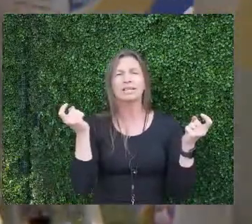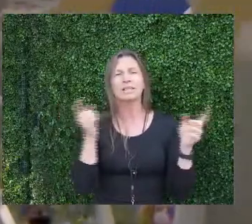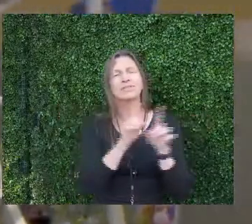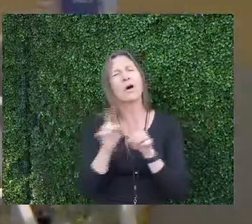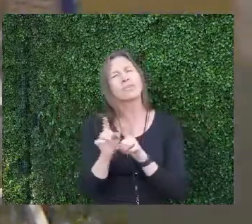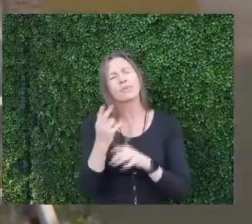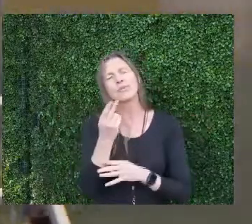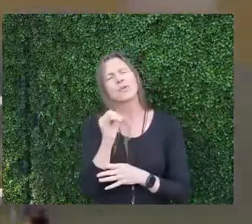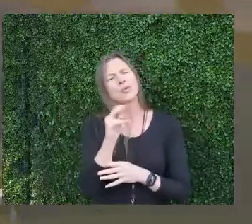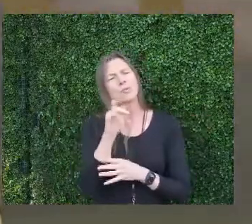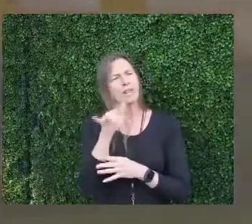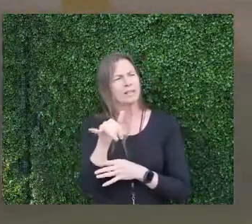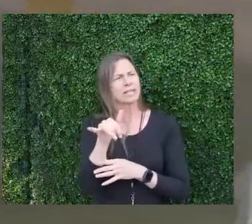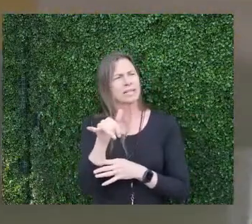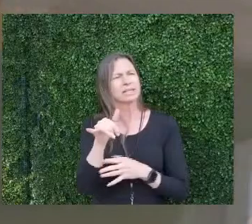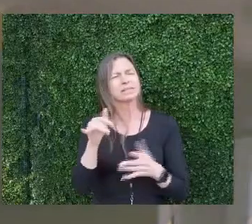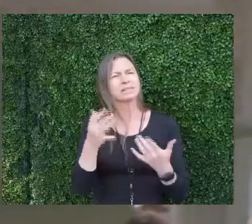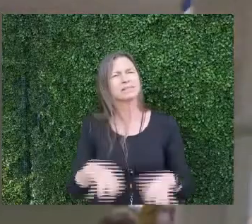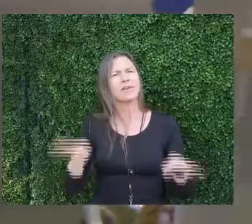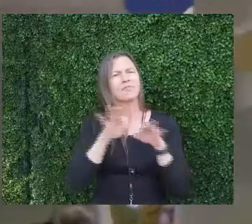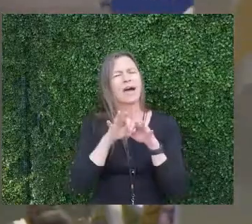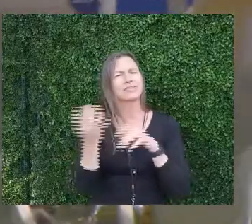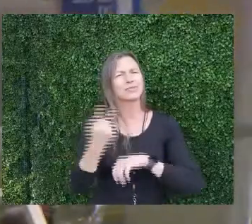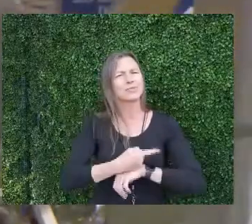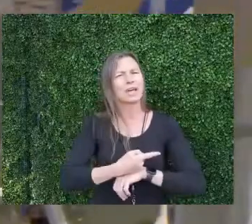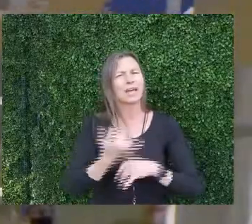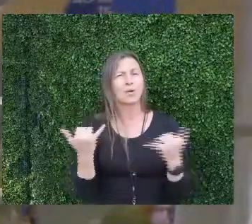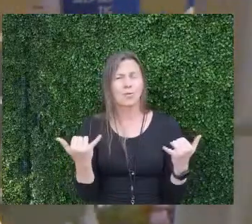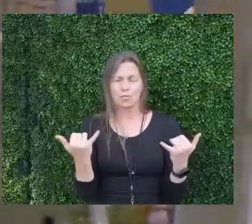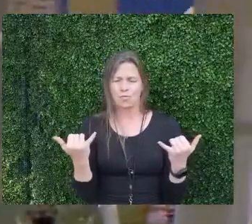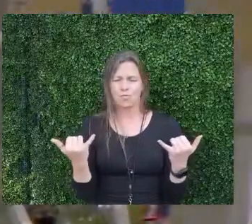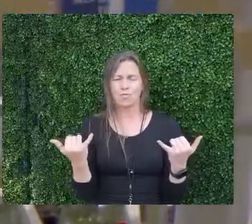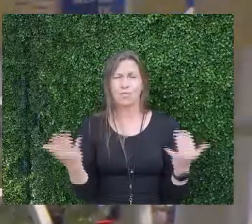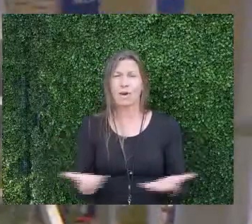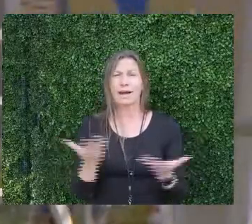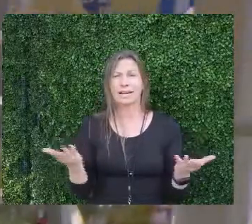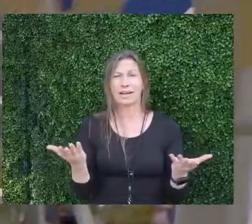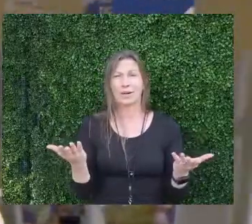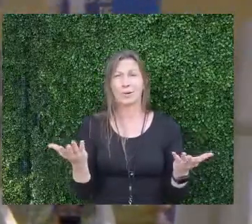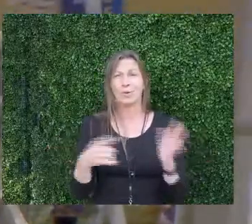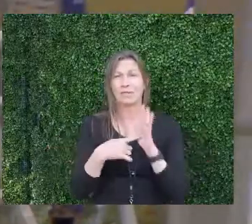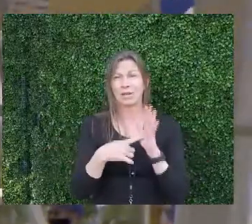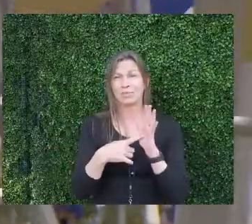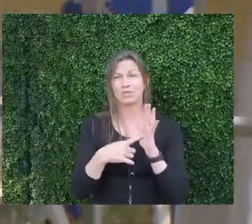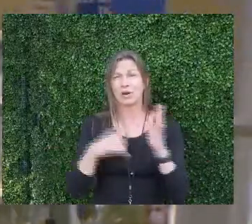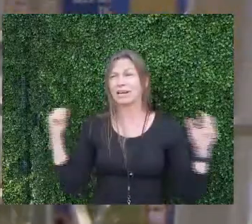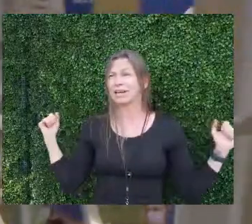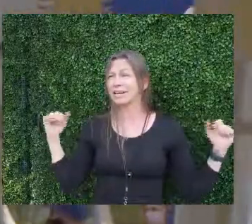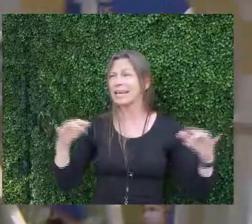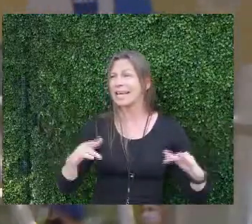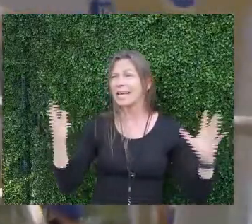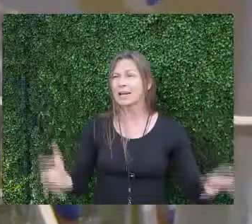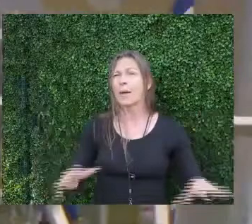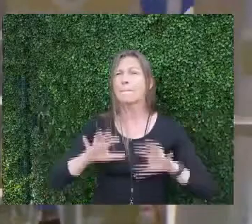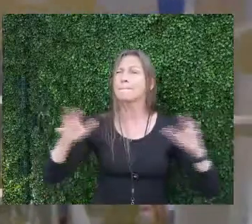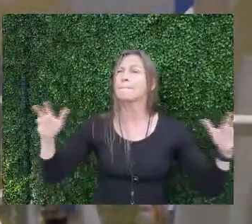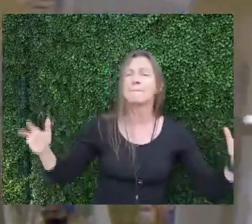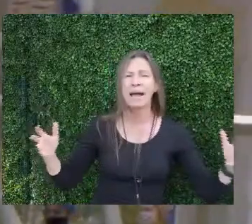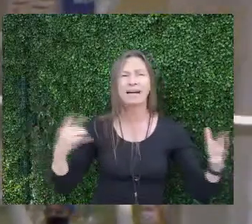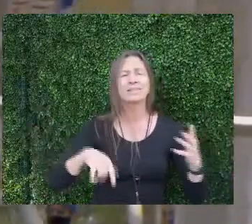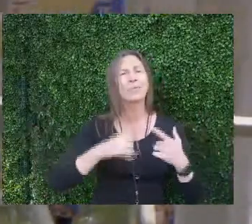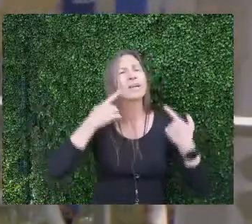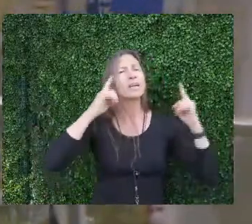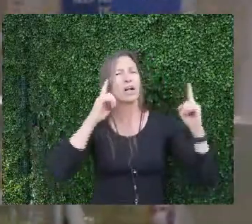factor today. Right here, we have demonstrated that in mass, we can accomplish what we put our minds to.